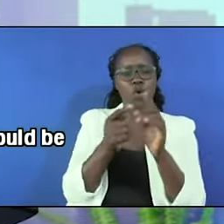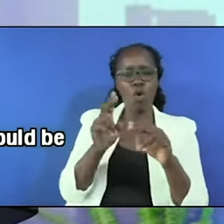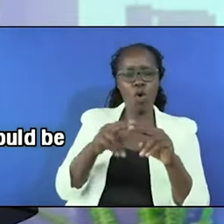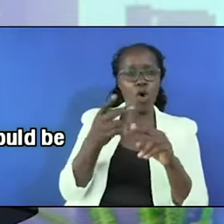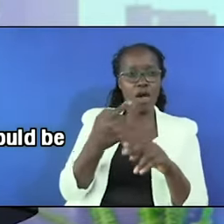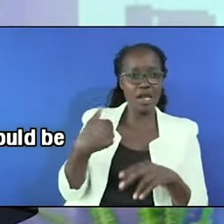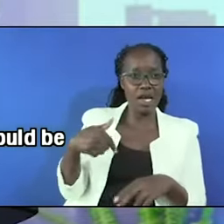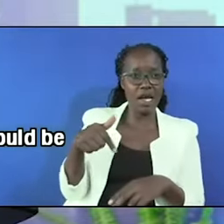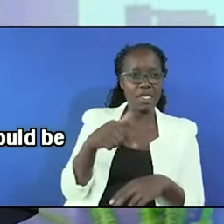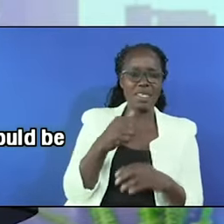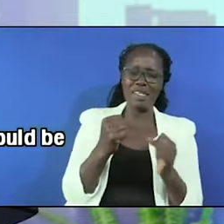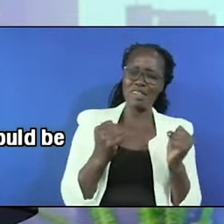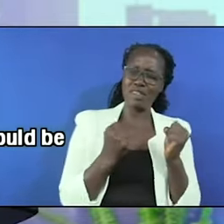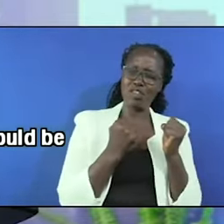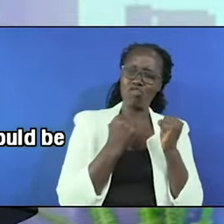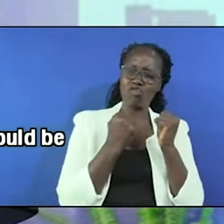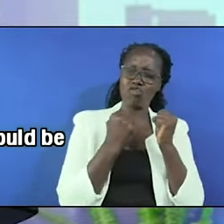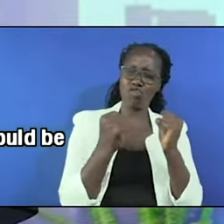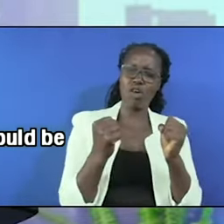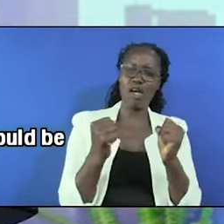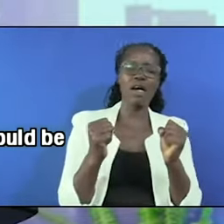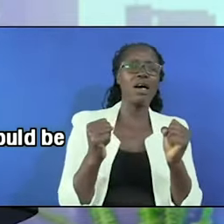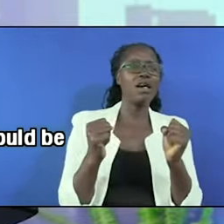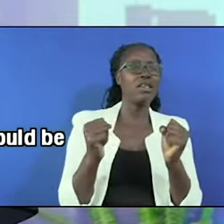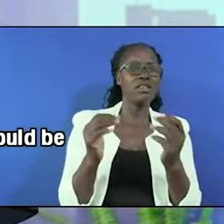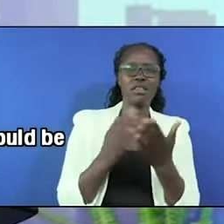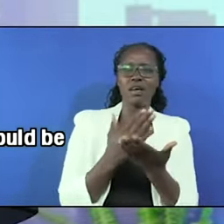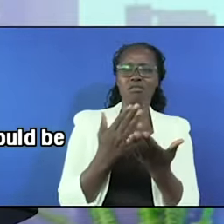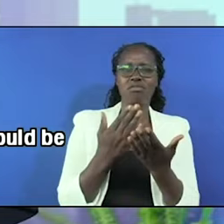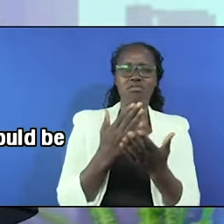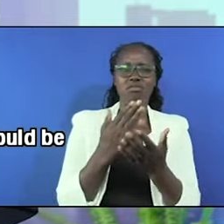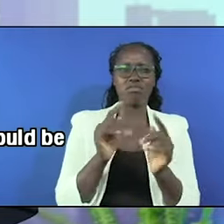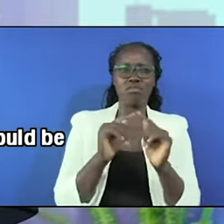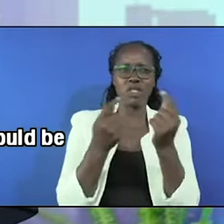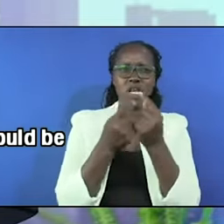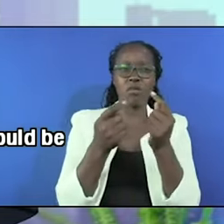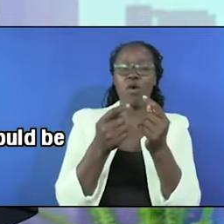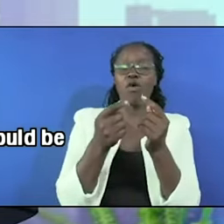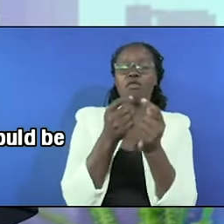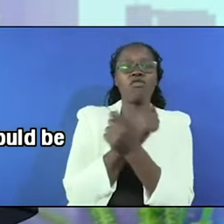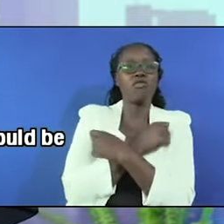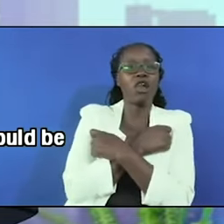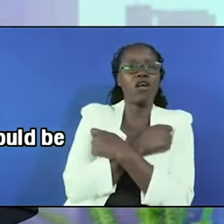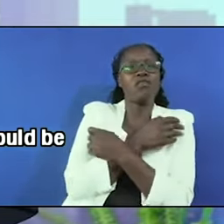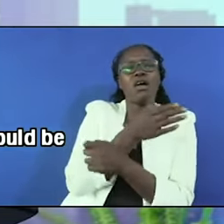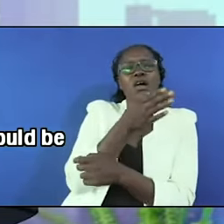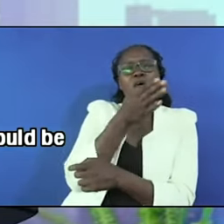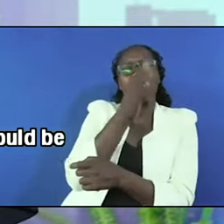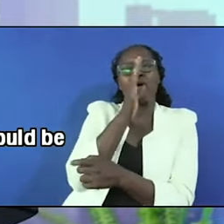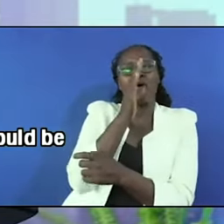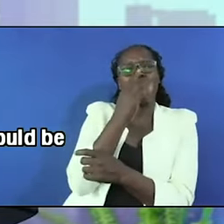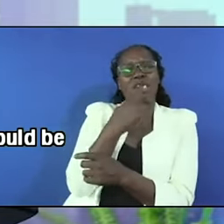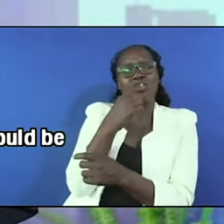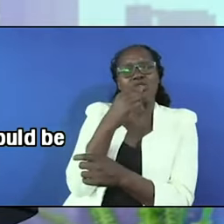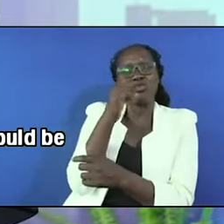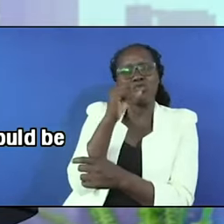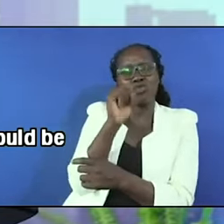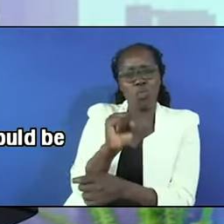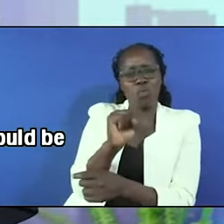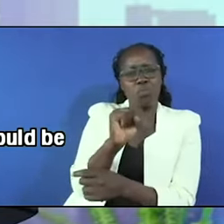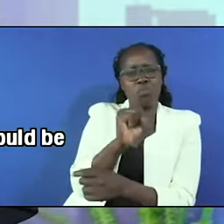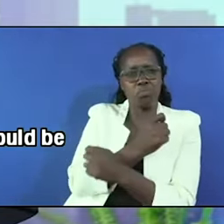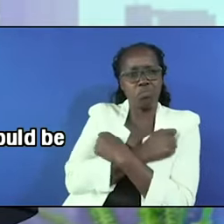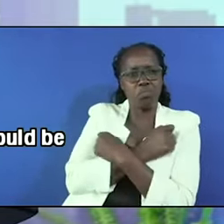an extravagant kind of love that God has so loved us